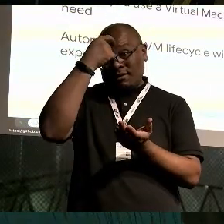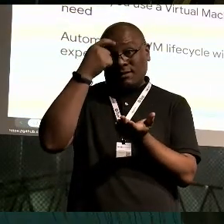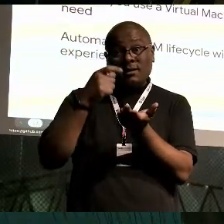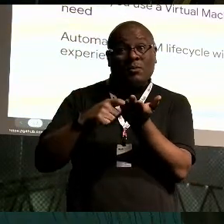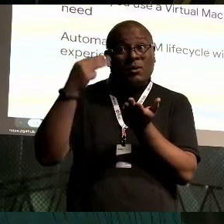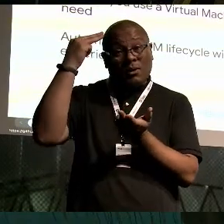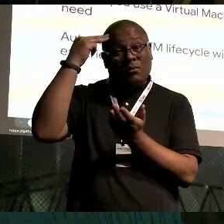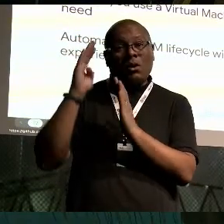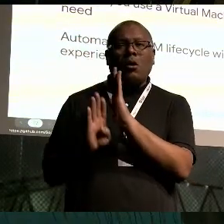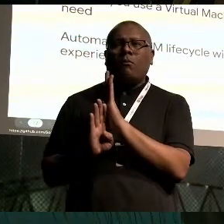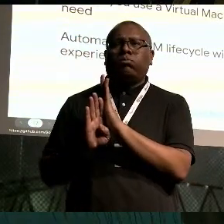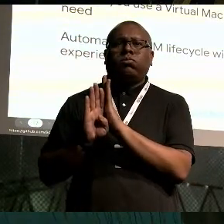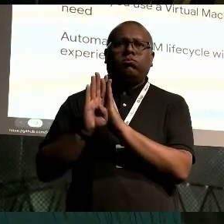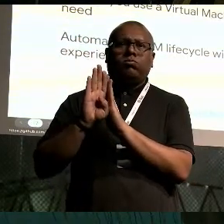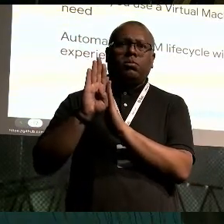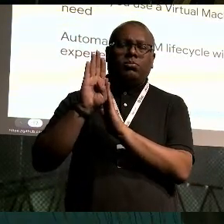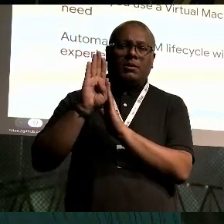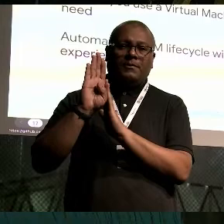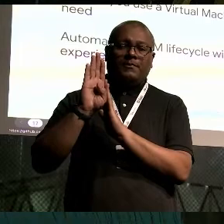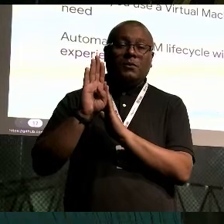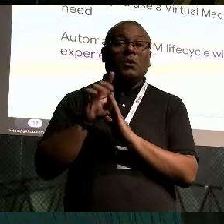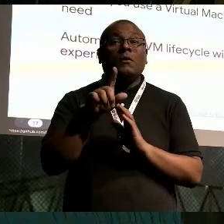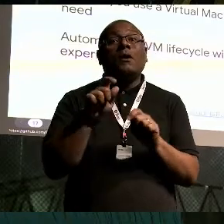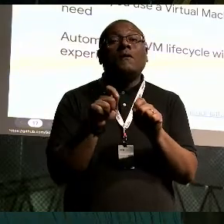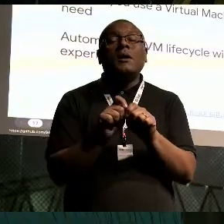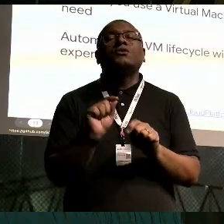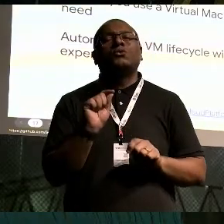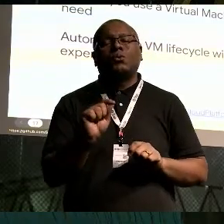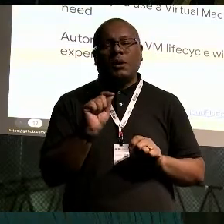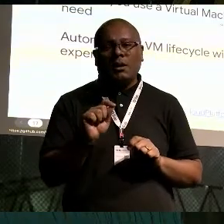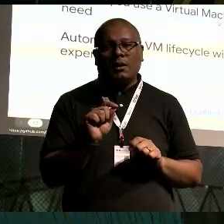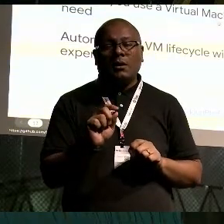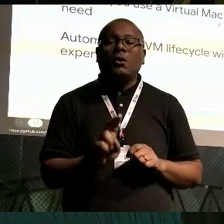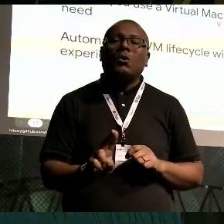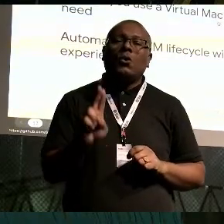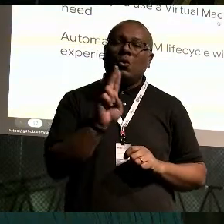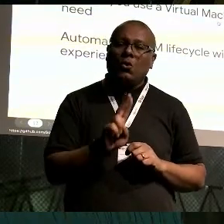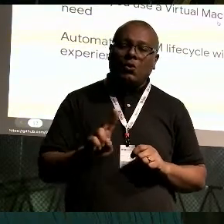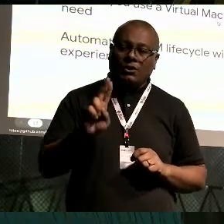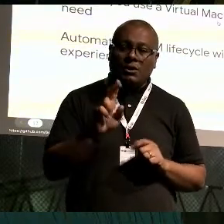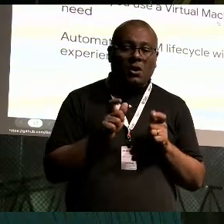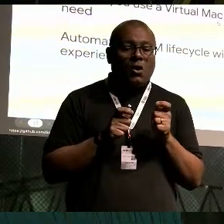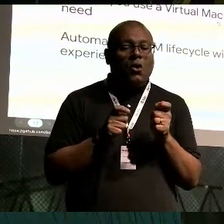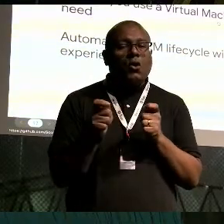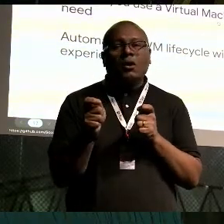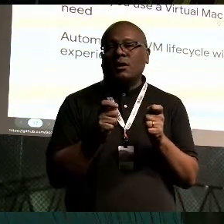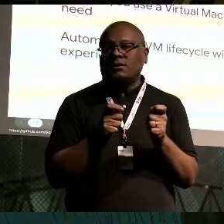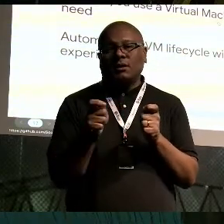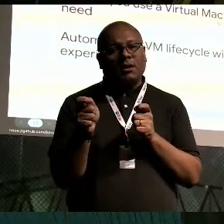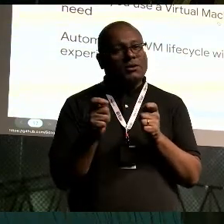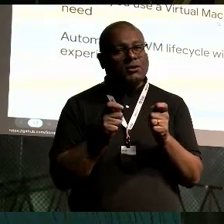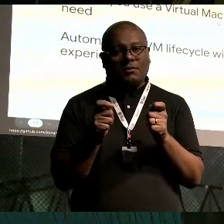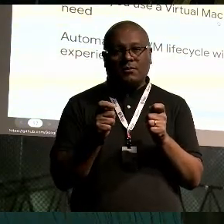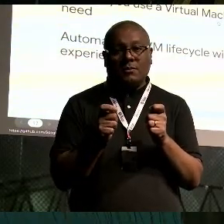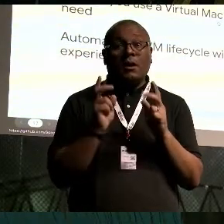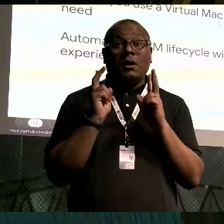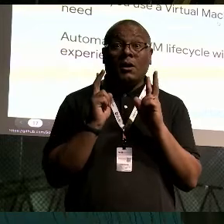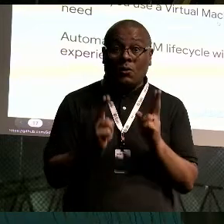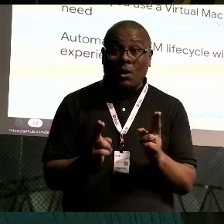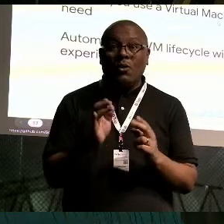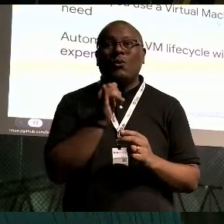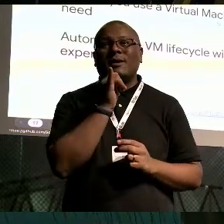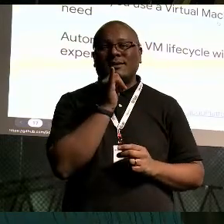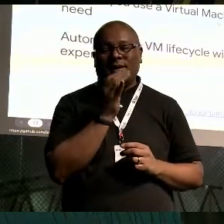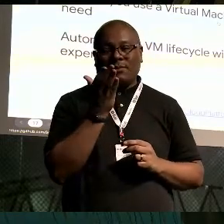you need. But what you can do is that you can use orchestration service, like workflows, for